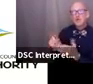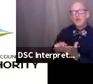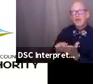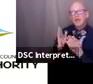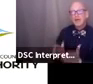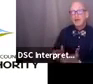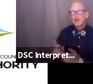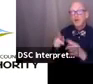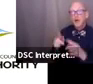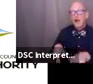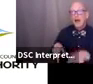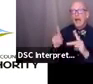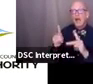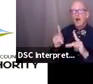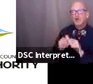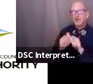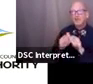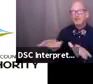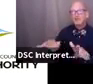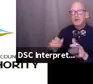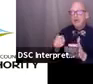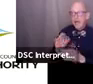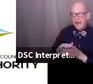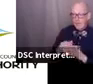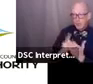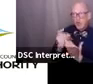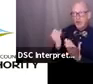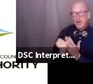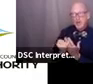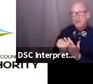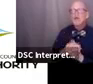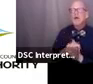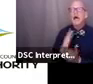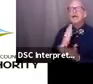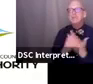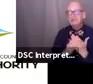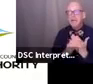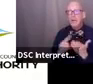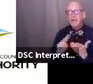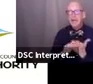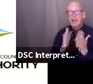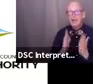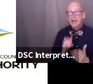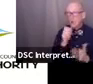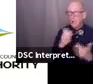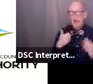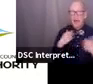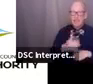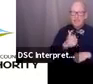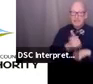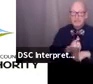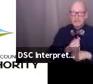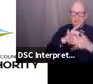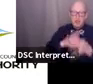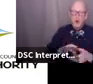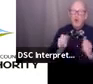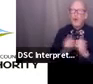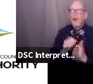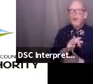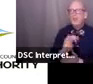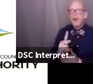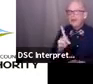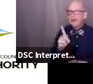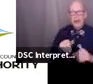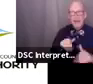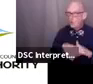allow them to participate on projects. Some of these contractors don't have established relationships with the bank, so they can't go in